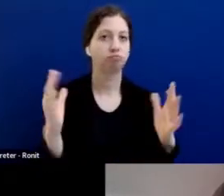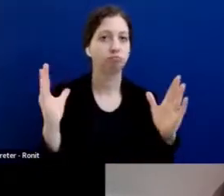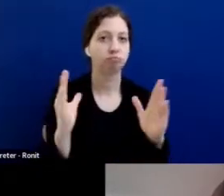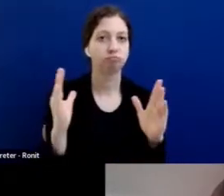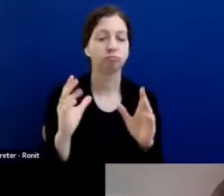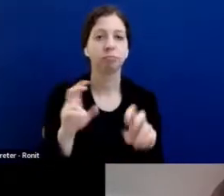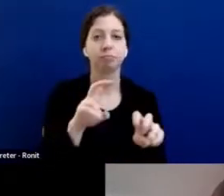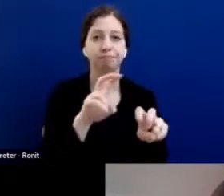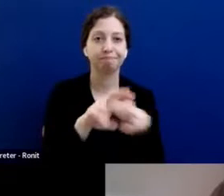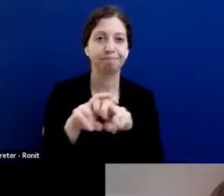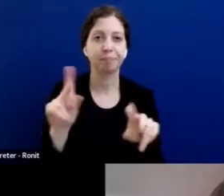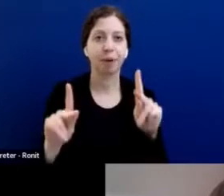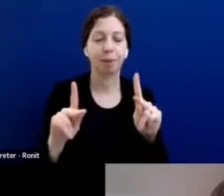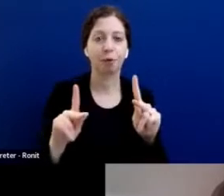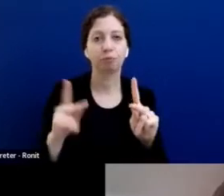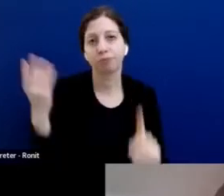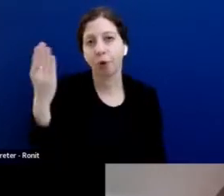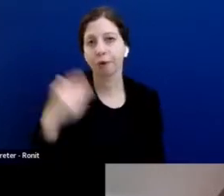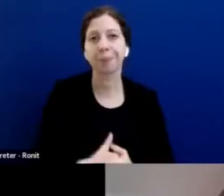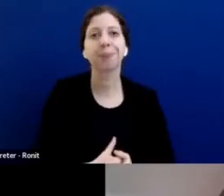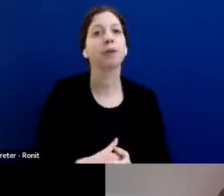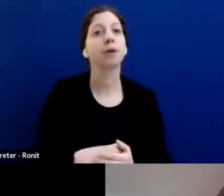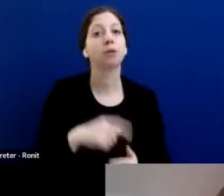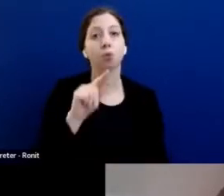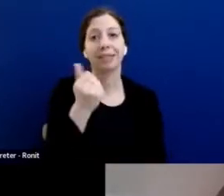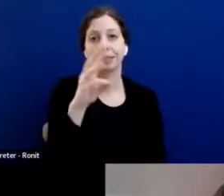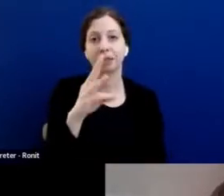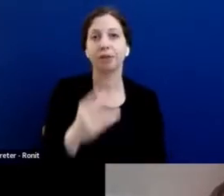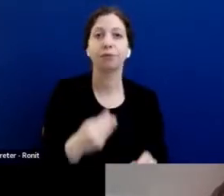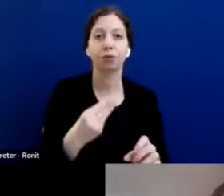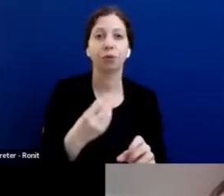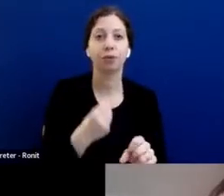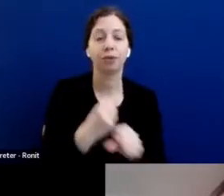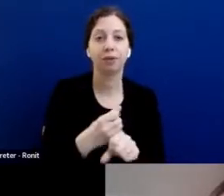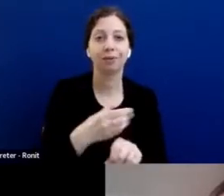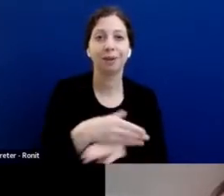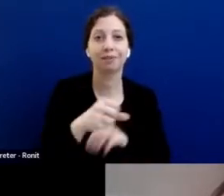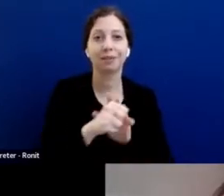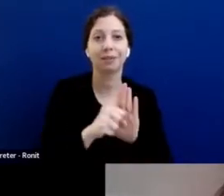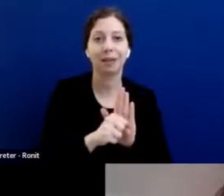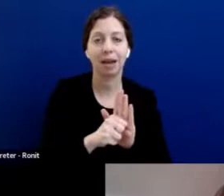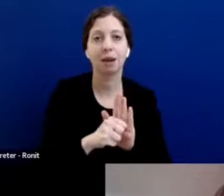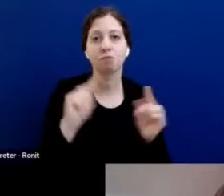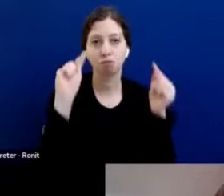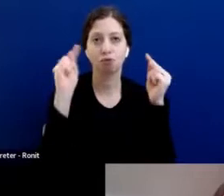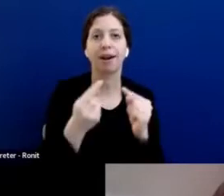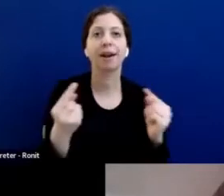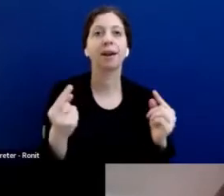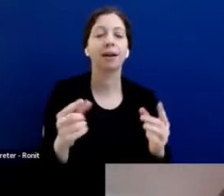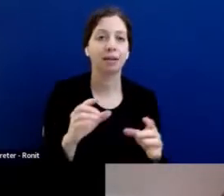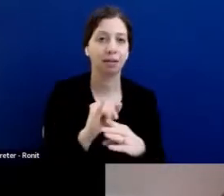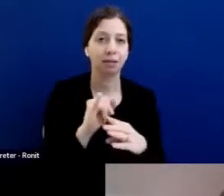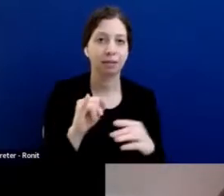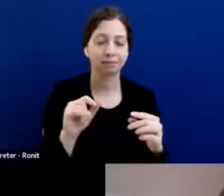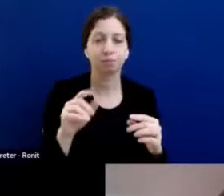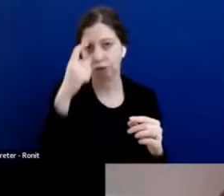giving a talk. In 2016, just a few years after the State Brain Injury Program came to be housed with us at The